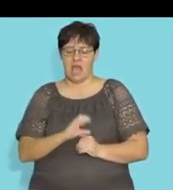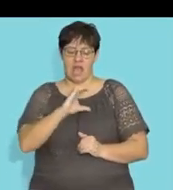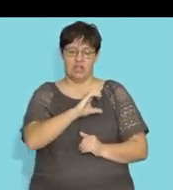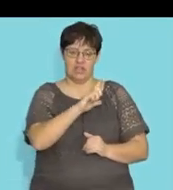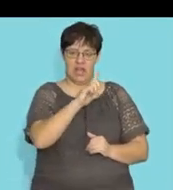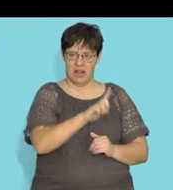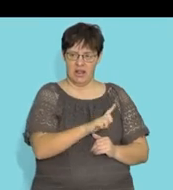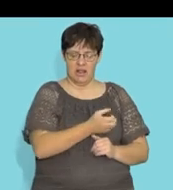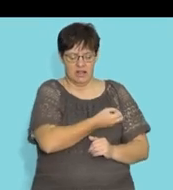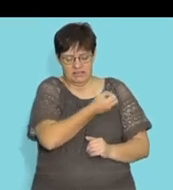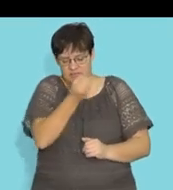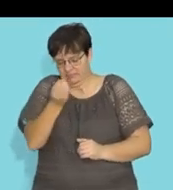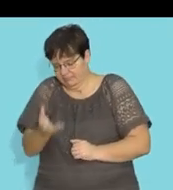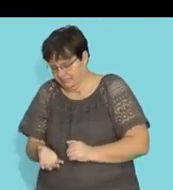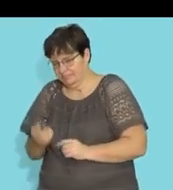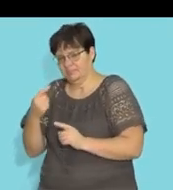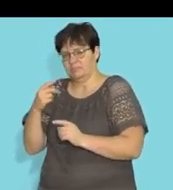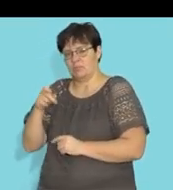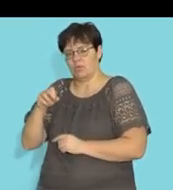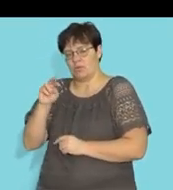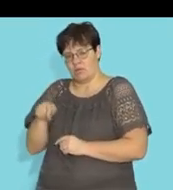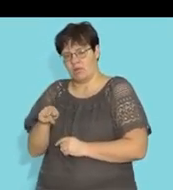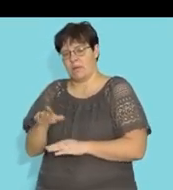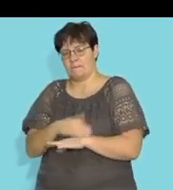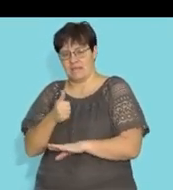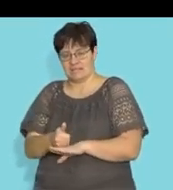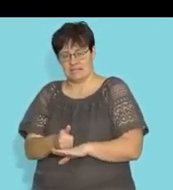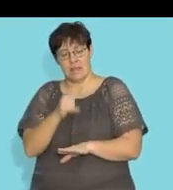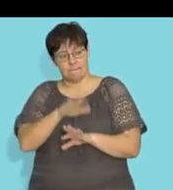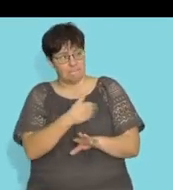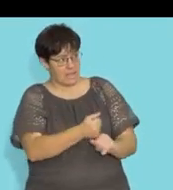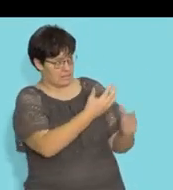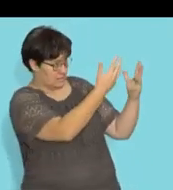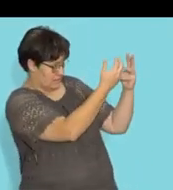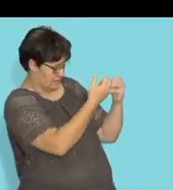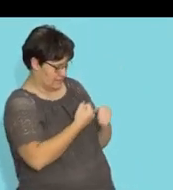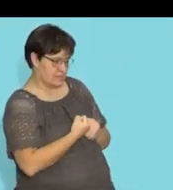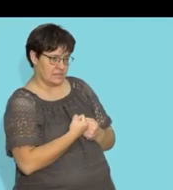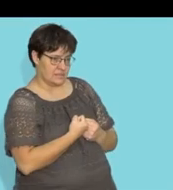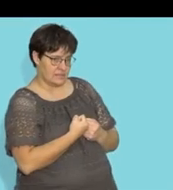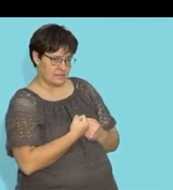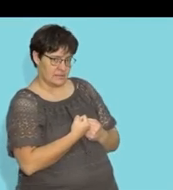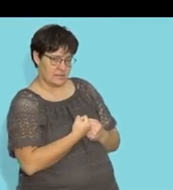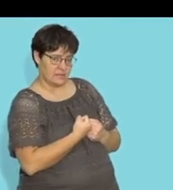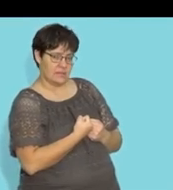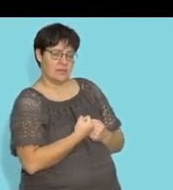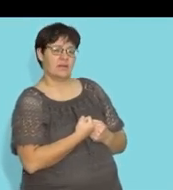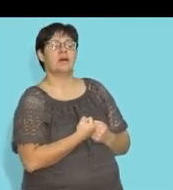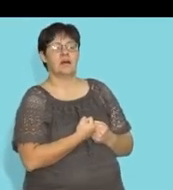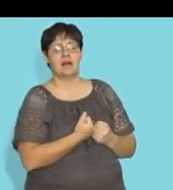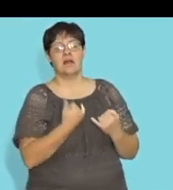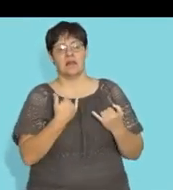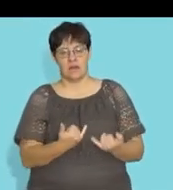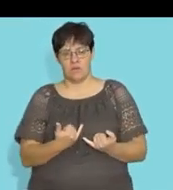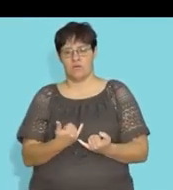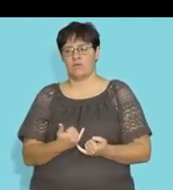hydrochloric acid will donate a proton to the base, and the base will now take on the proton,